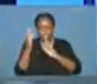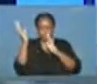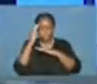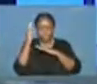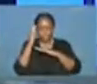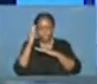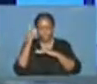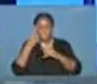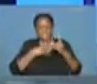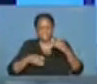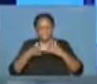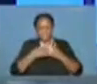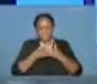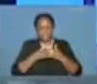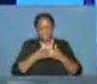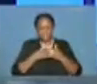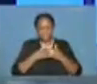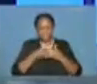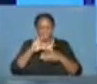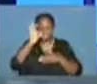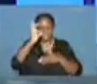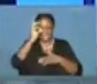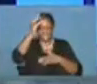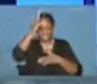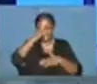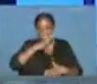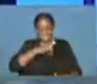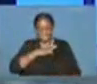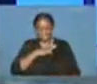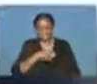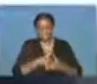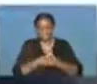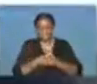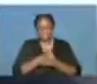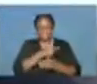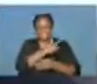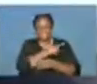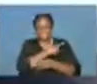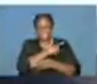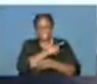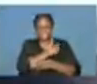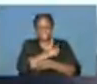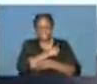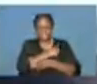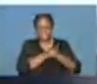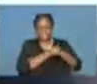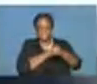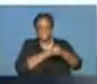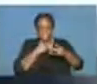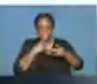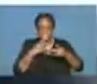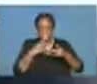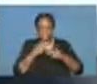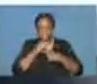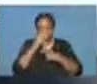safe return. Desmond Saunders explains in this next story. It's been rough, man. Not much